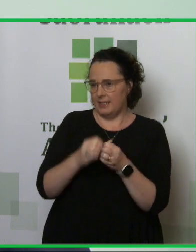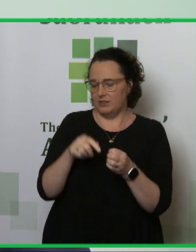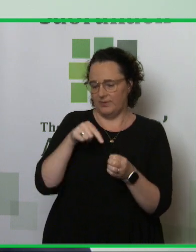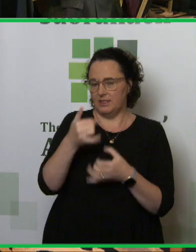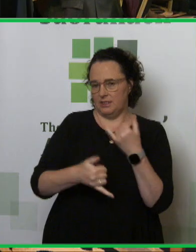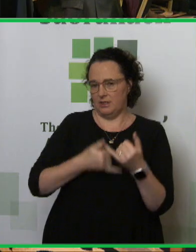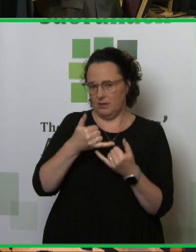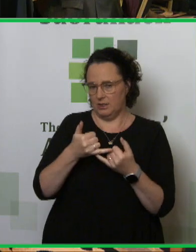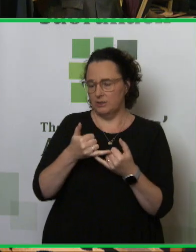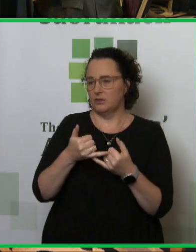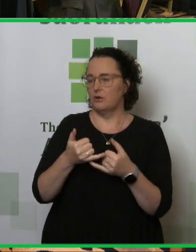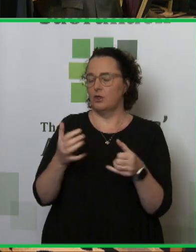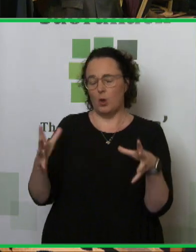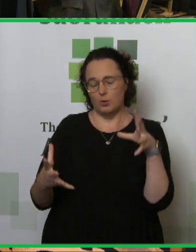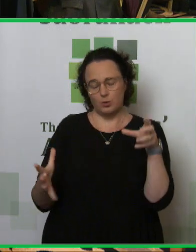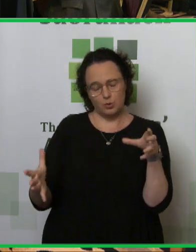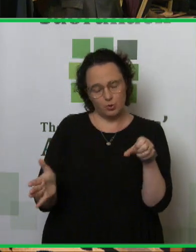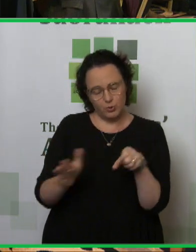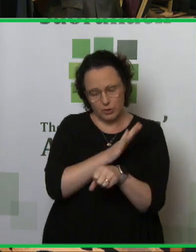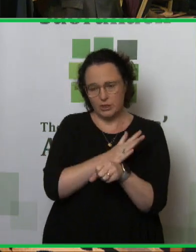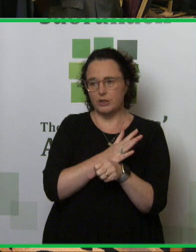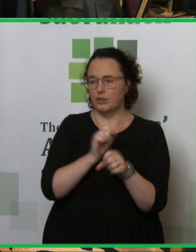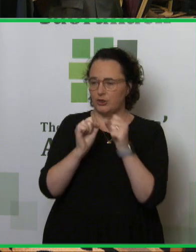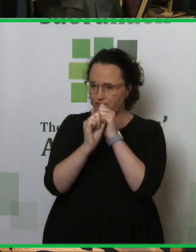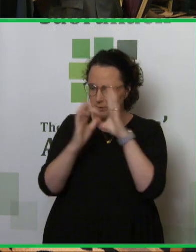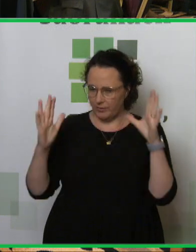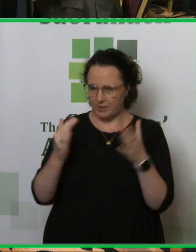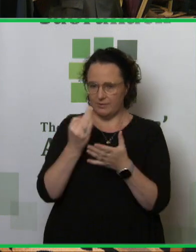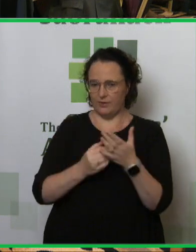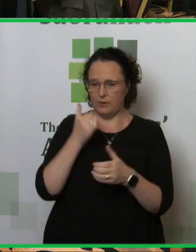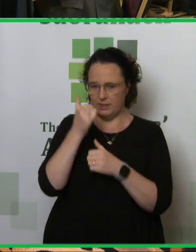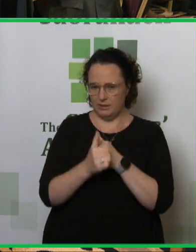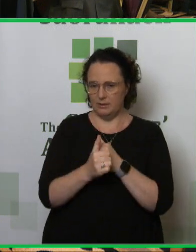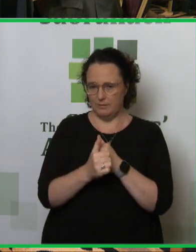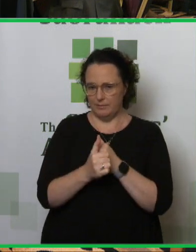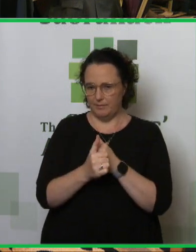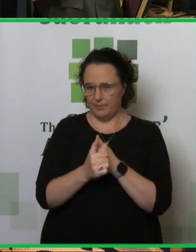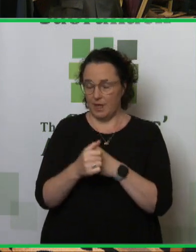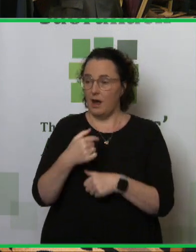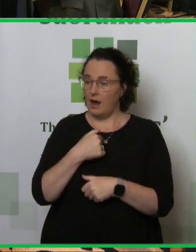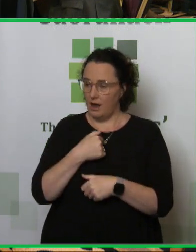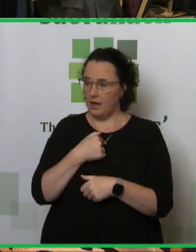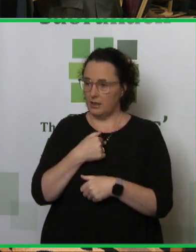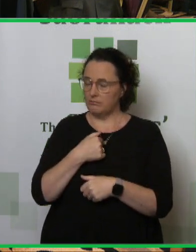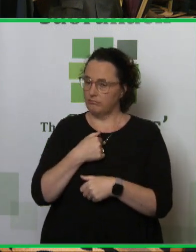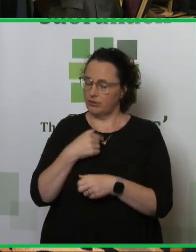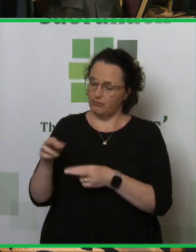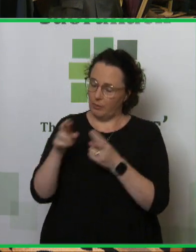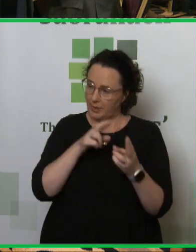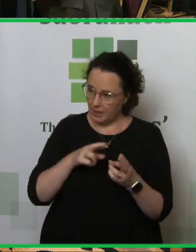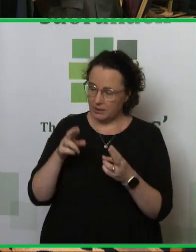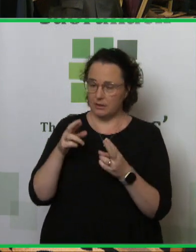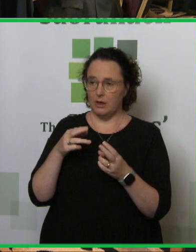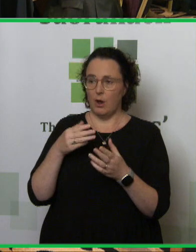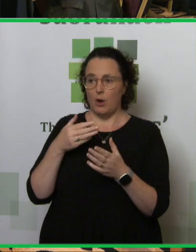So total and utter transparency, and you're going to experience that over the next couple of days. I would echo what Paul says. Ignore